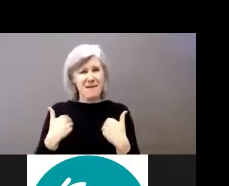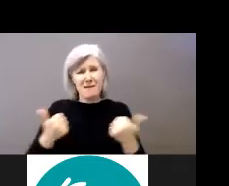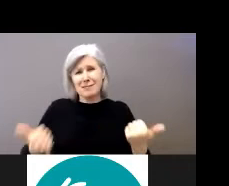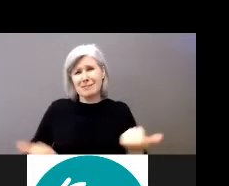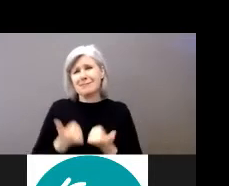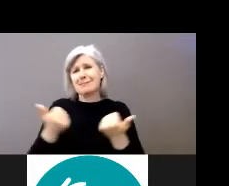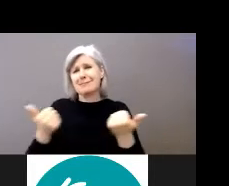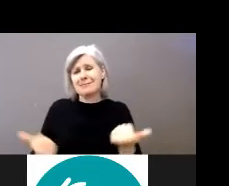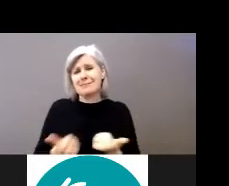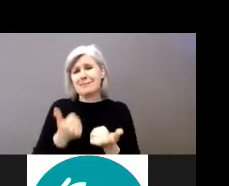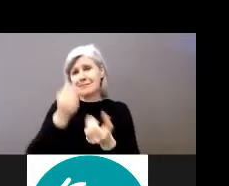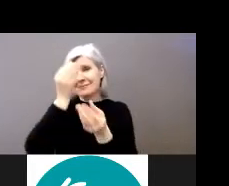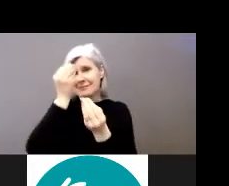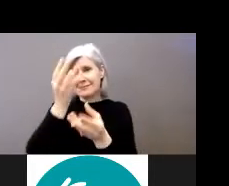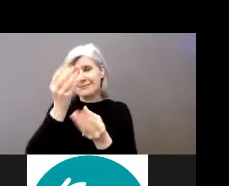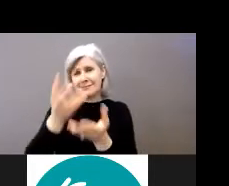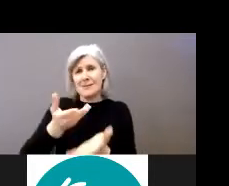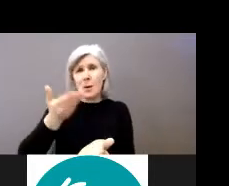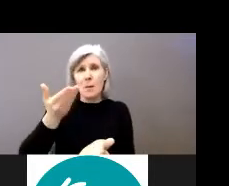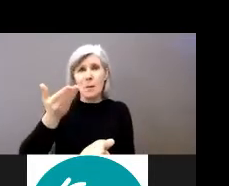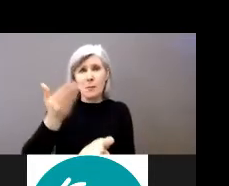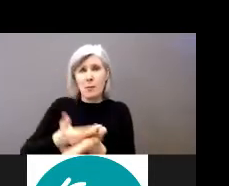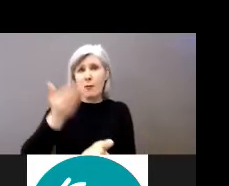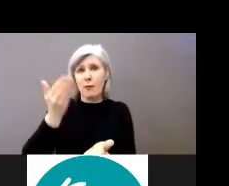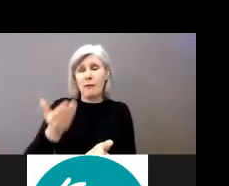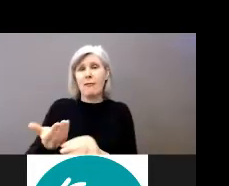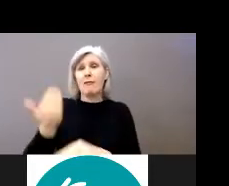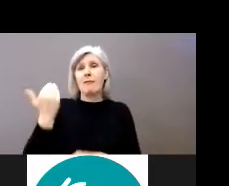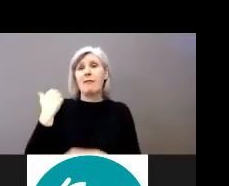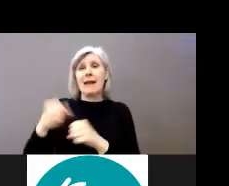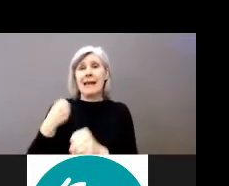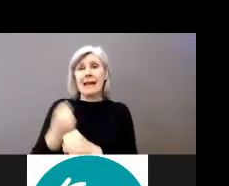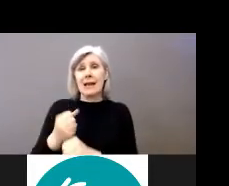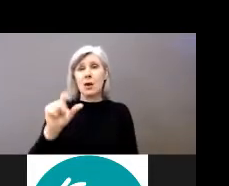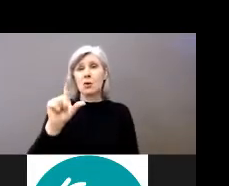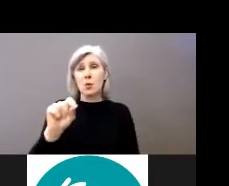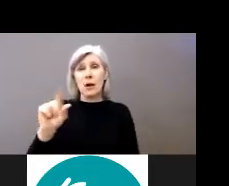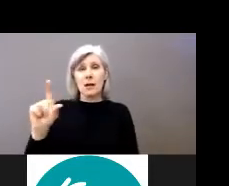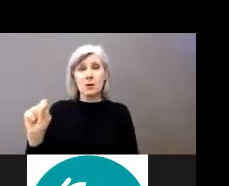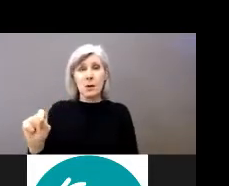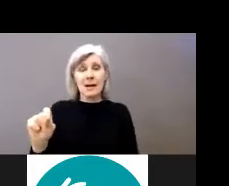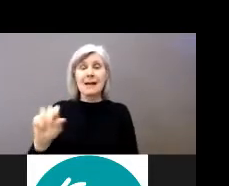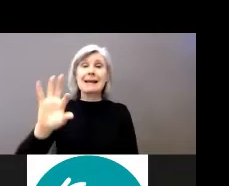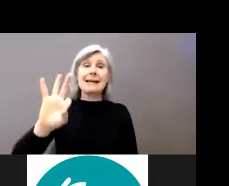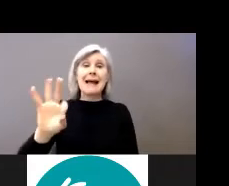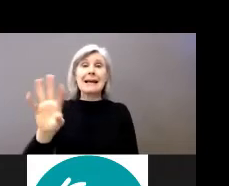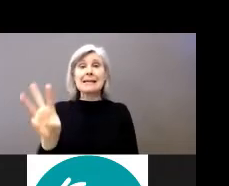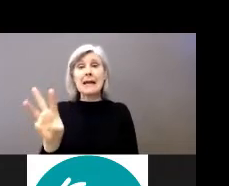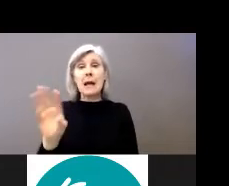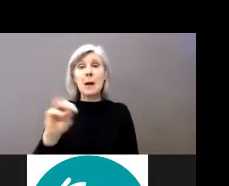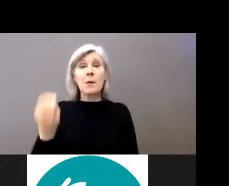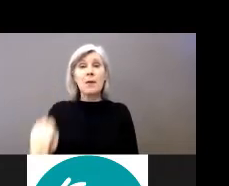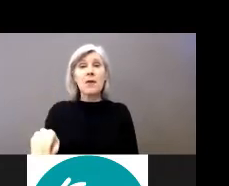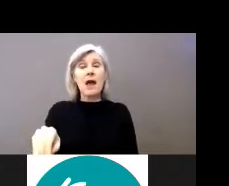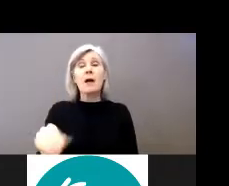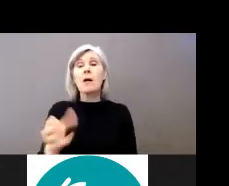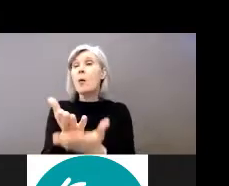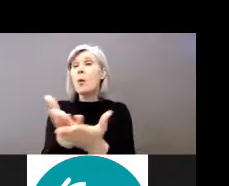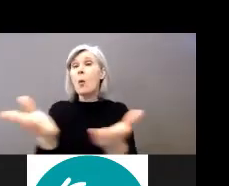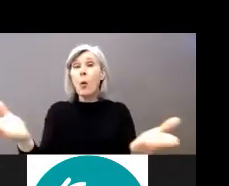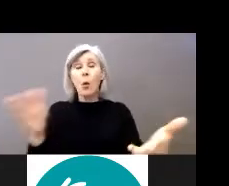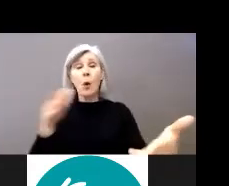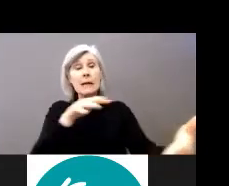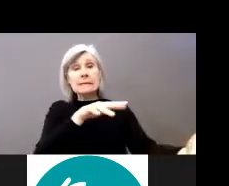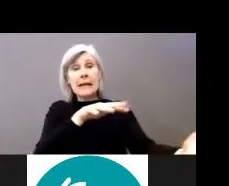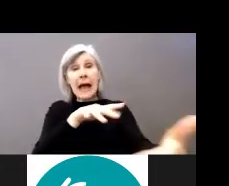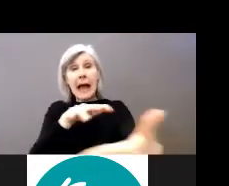meta-analysis showing that ageism was present in 96% of the studies that were studied here. And